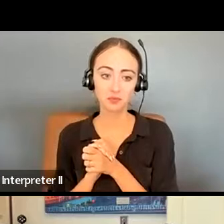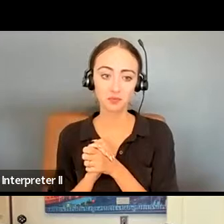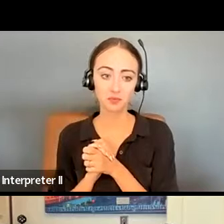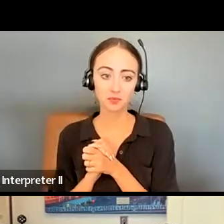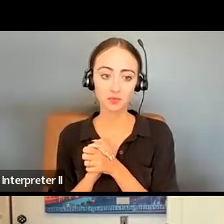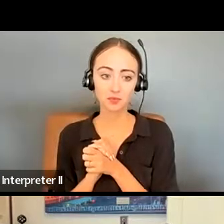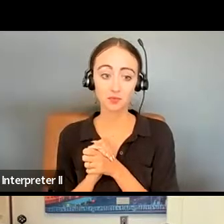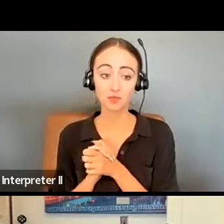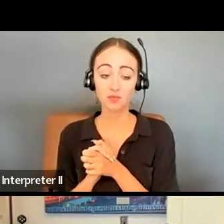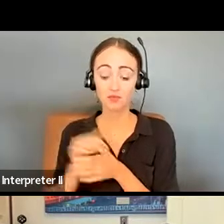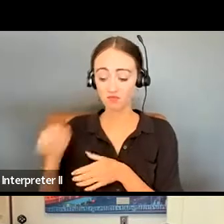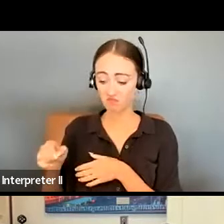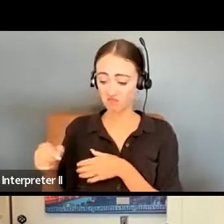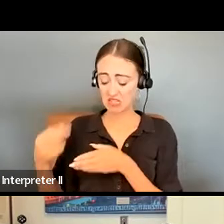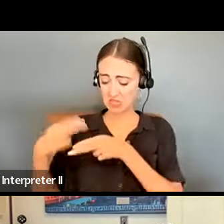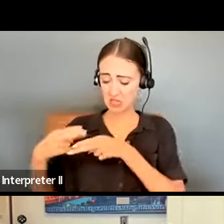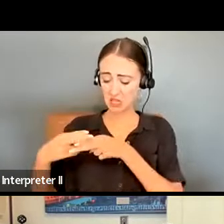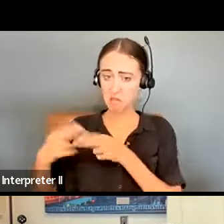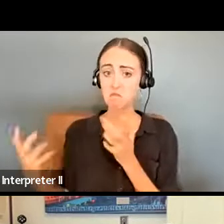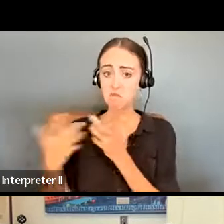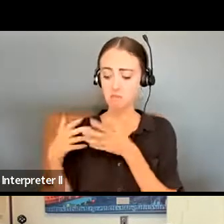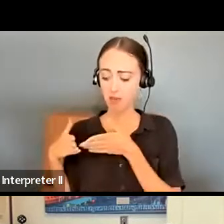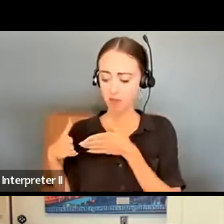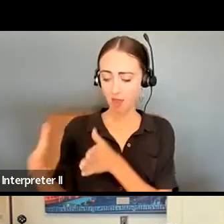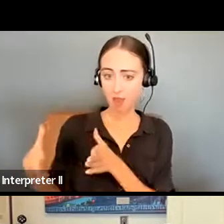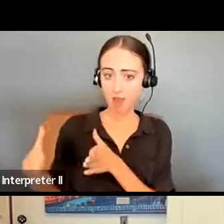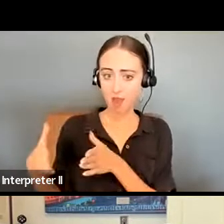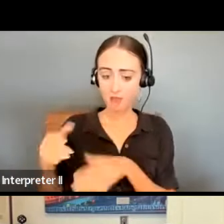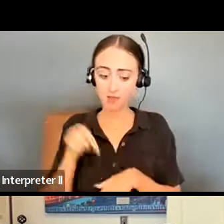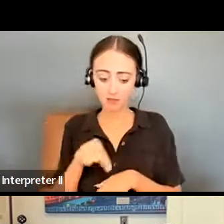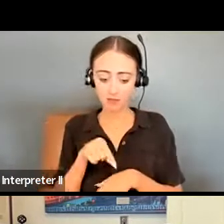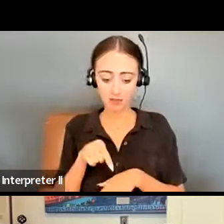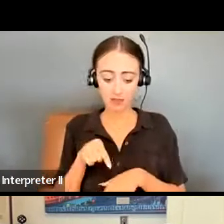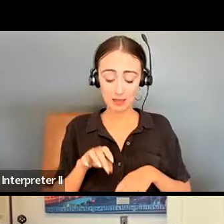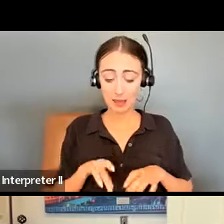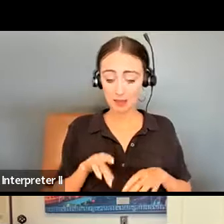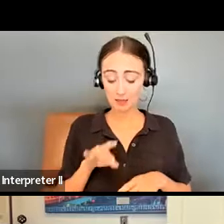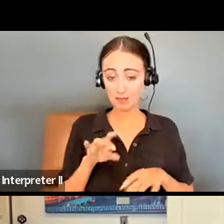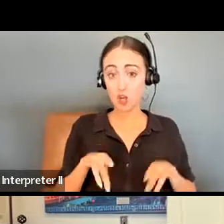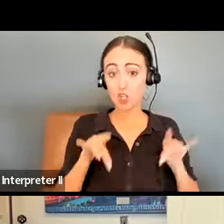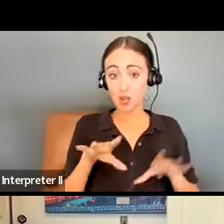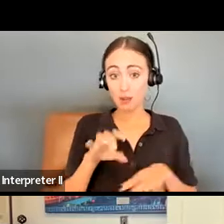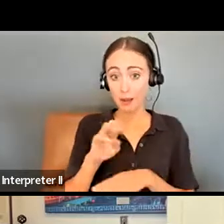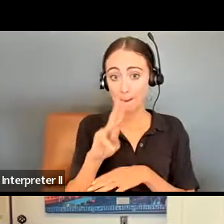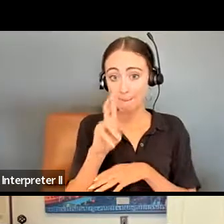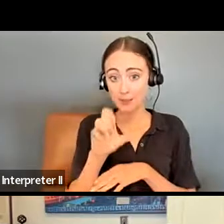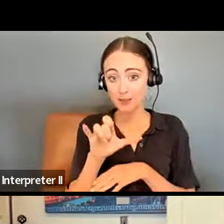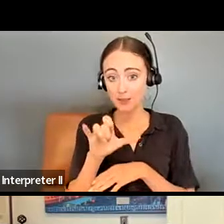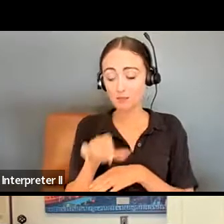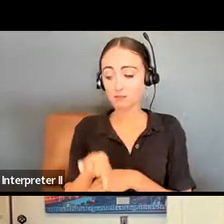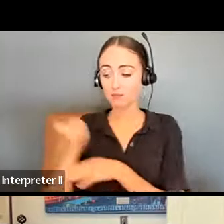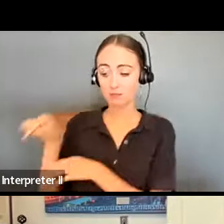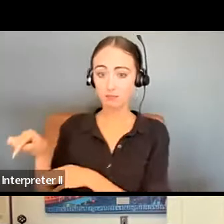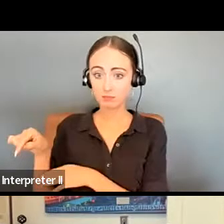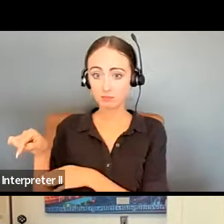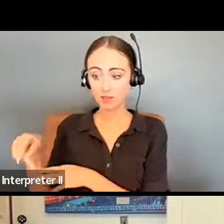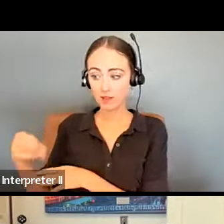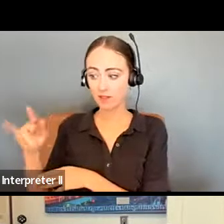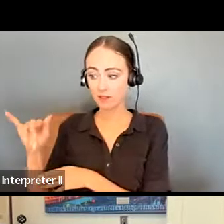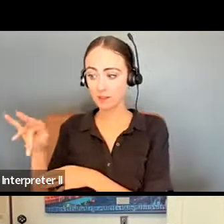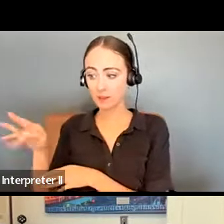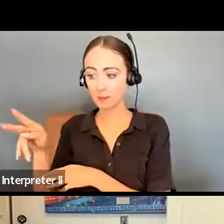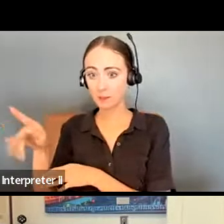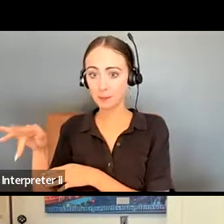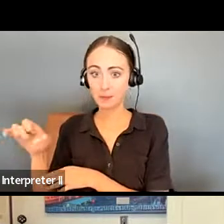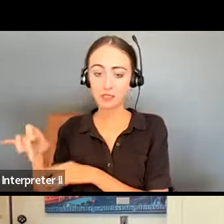Torres Strait Way is a fitting name for the alley that runs between the Australian and Philippine embassies, as the Torres Strait runs